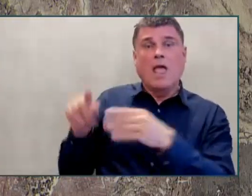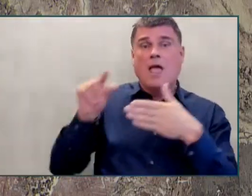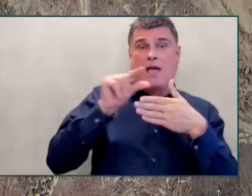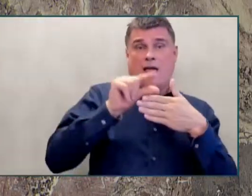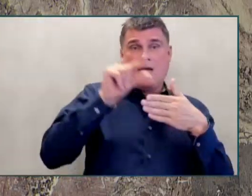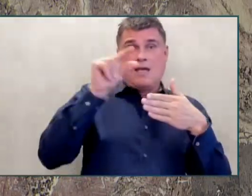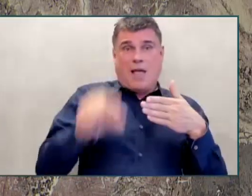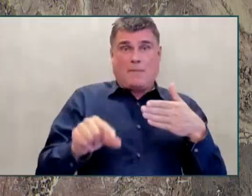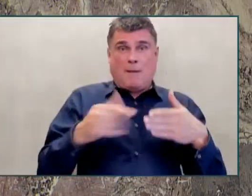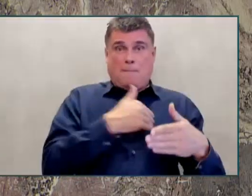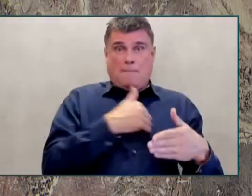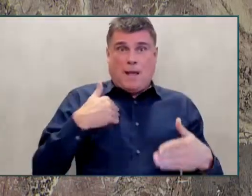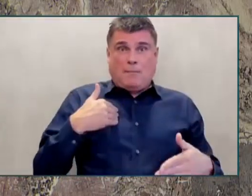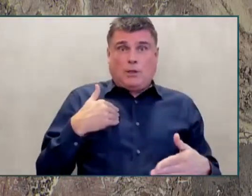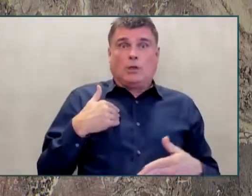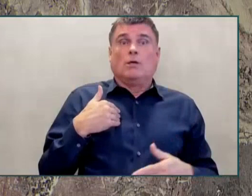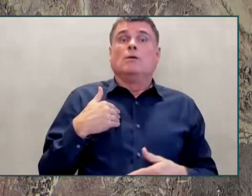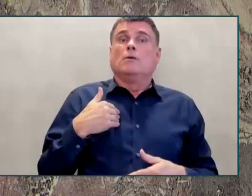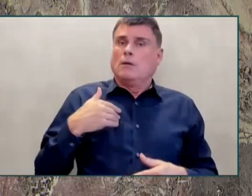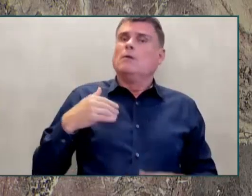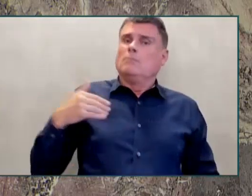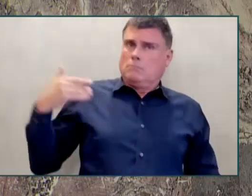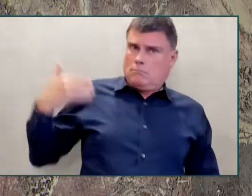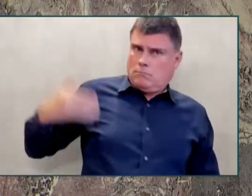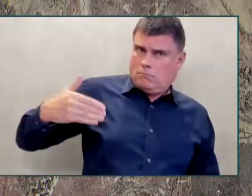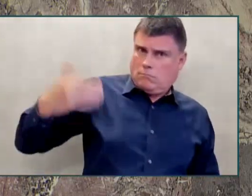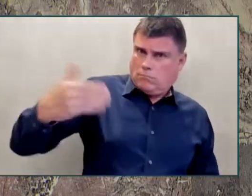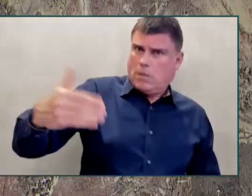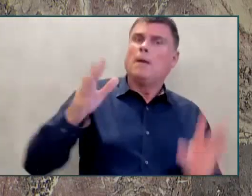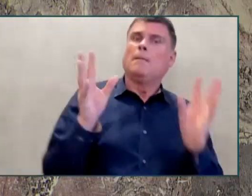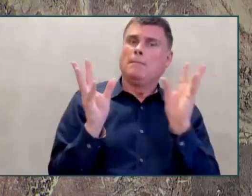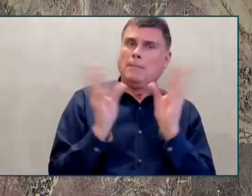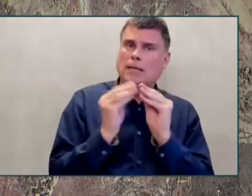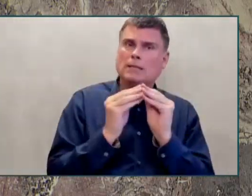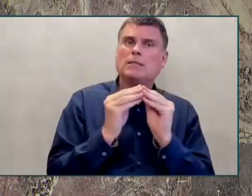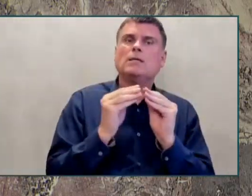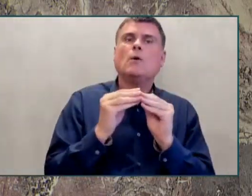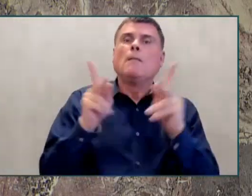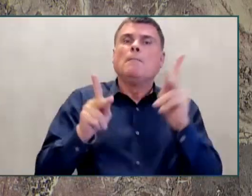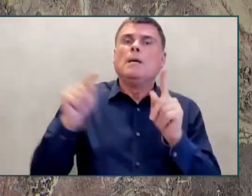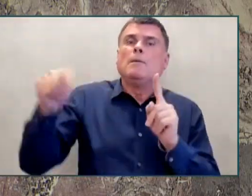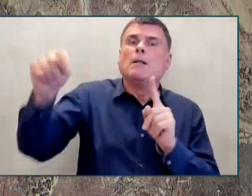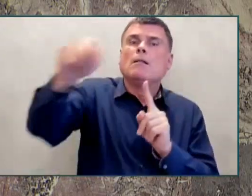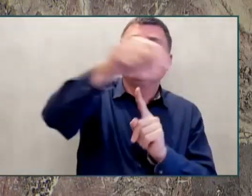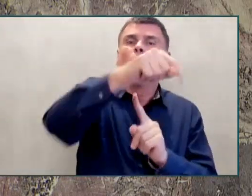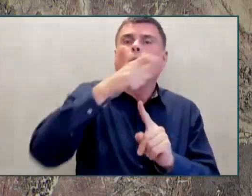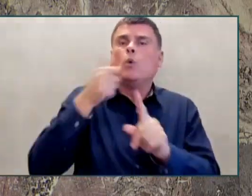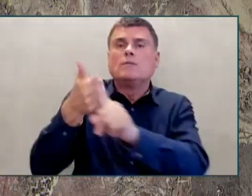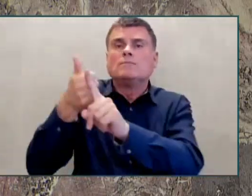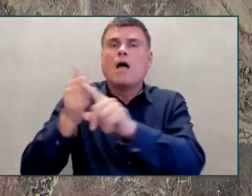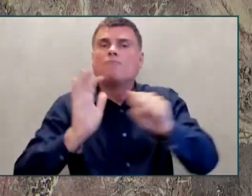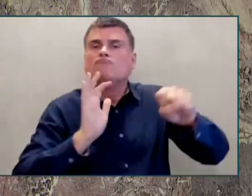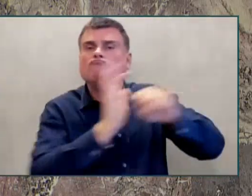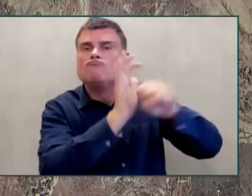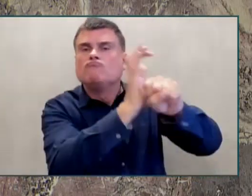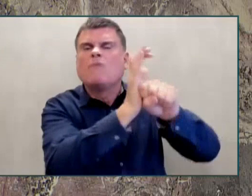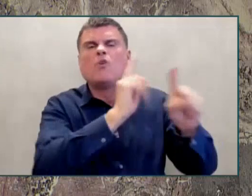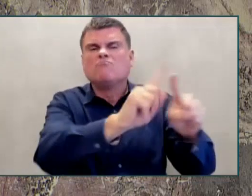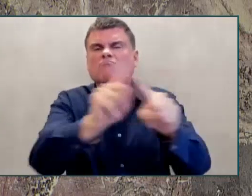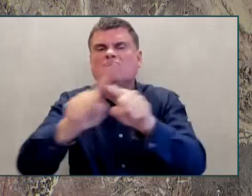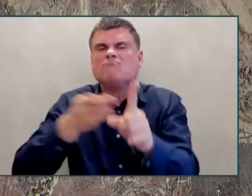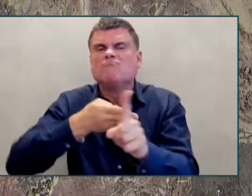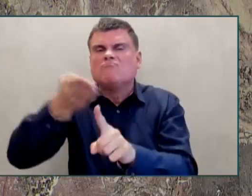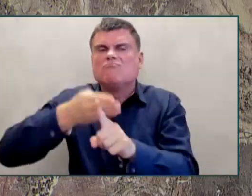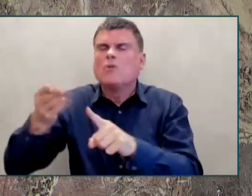lobbyists from environmental organizations, and surprisingly, they don't always agree. But not